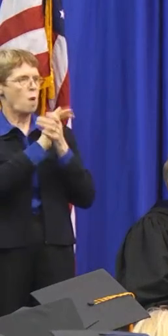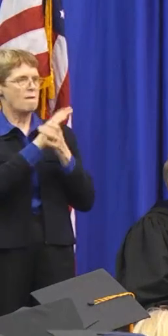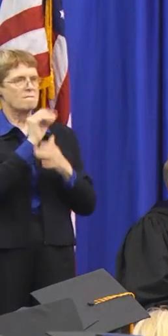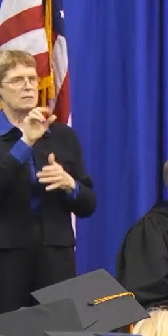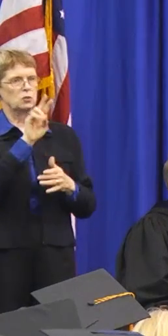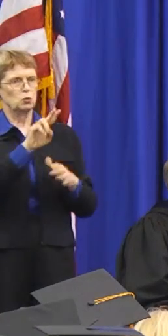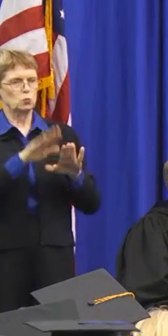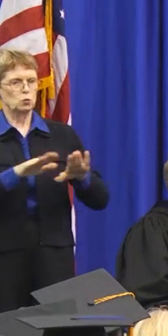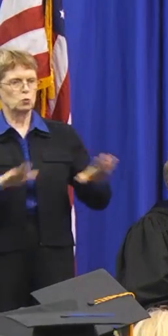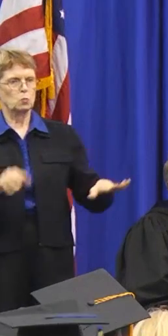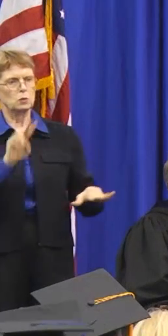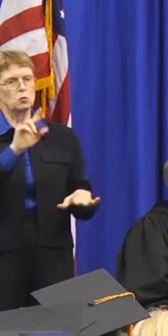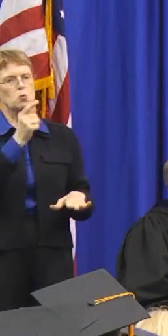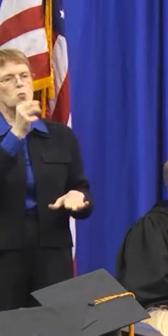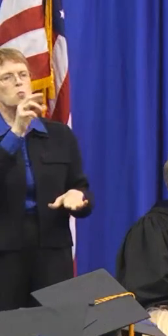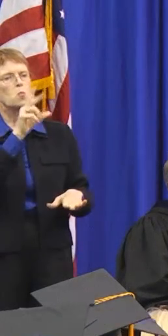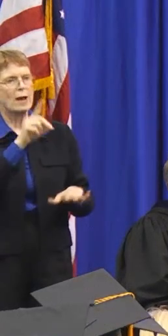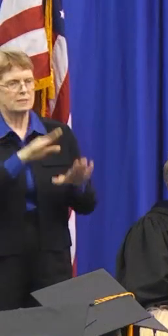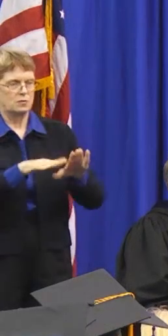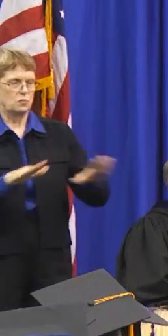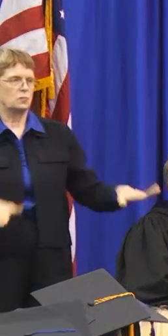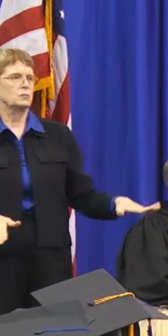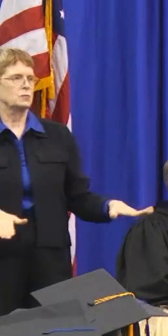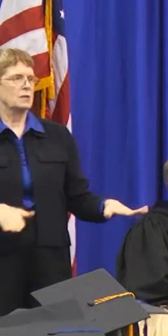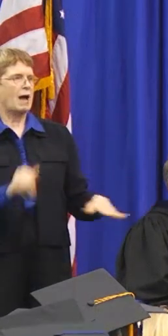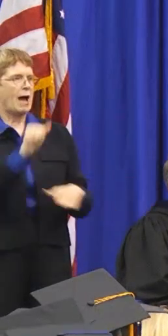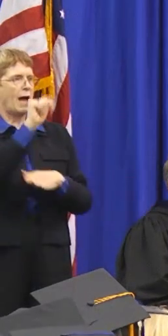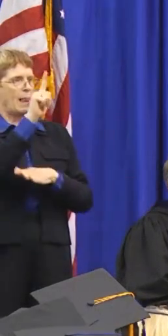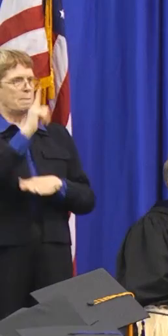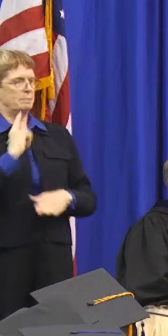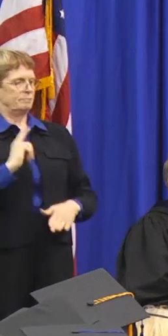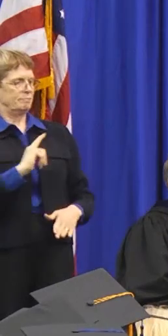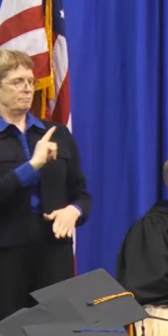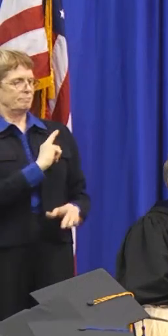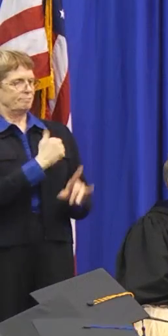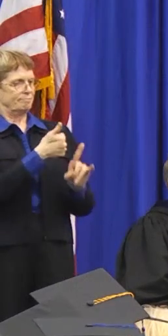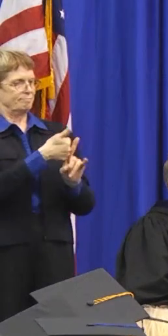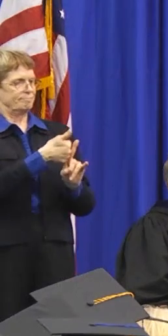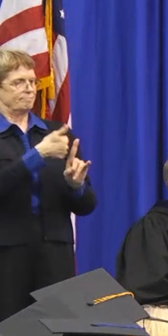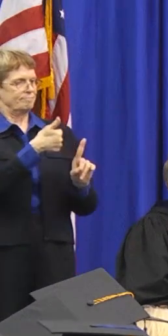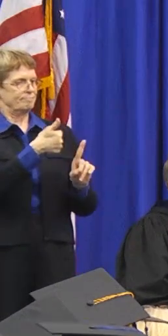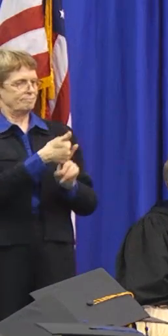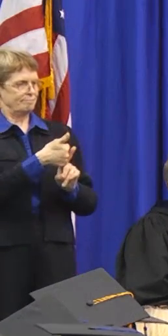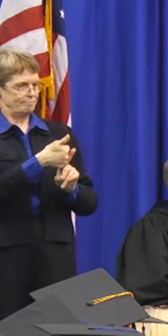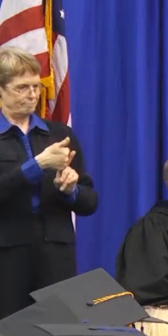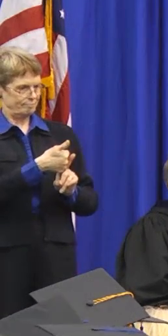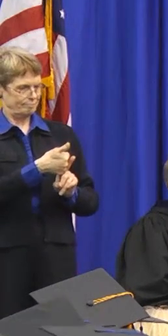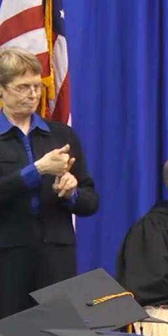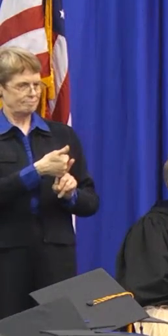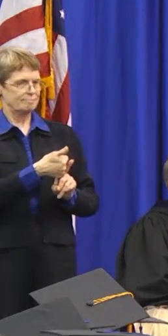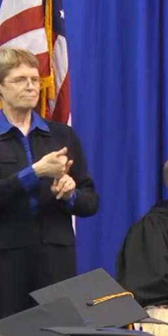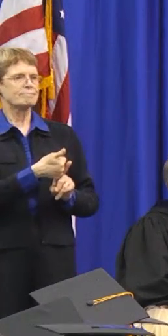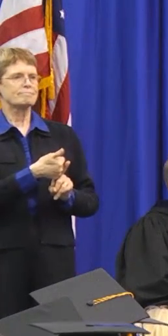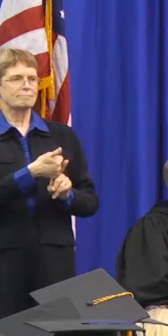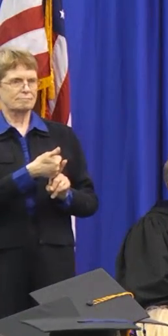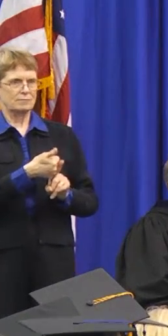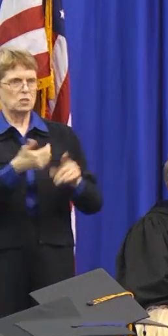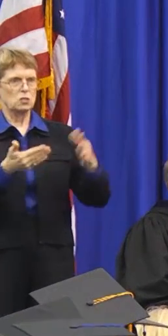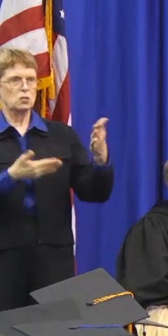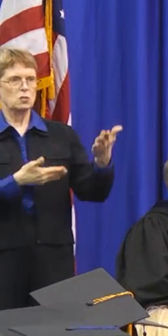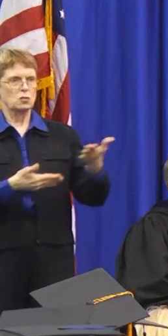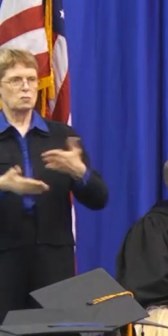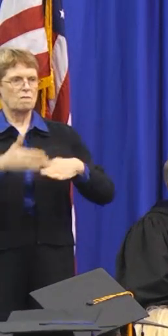grandchildren. In the Alabama Legislature, Representative McCutcheon held seats on the Ways and Means General Fund